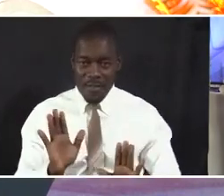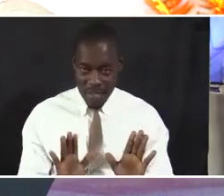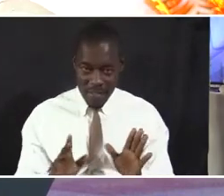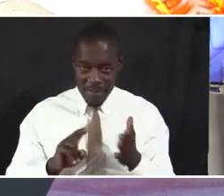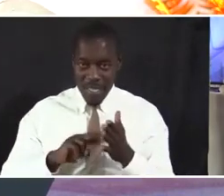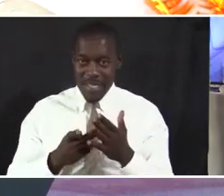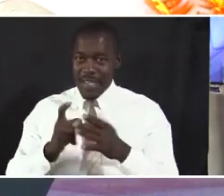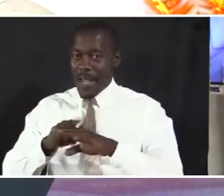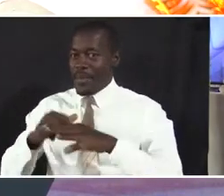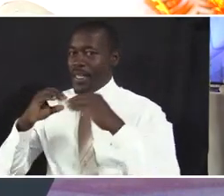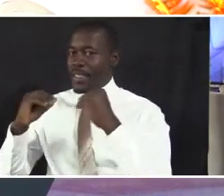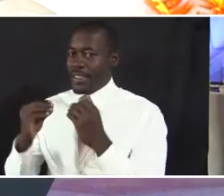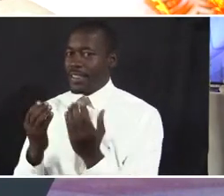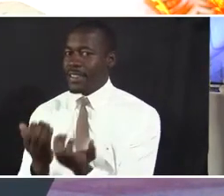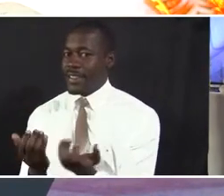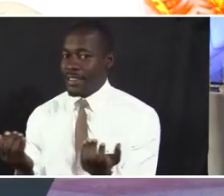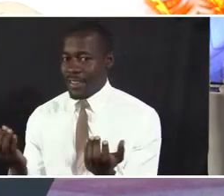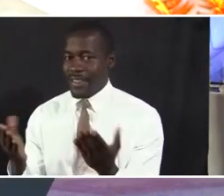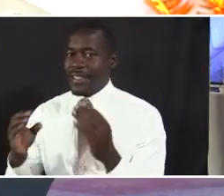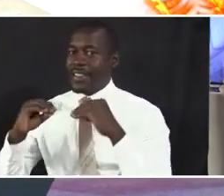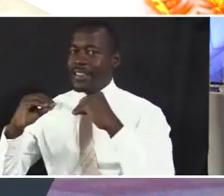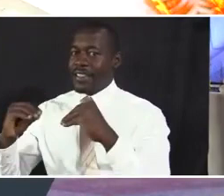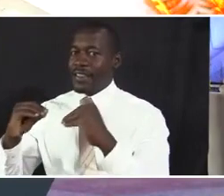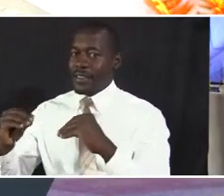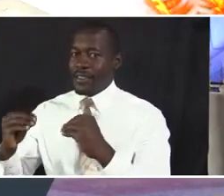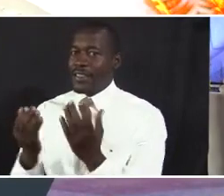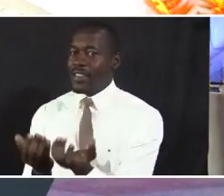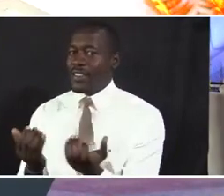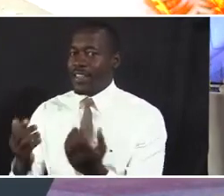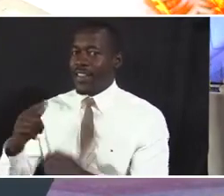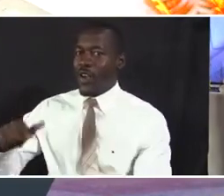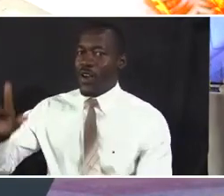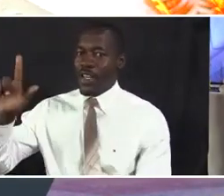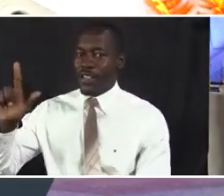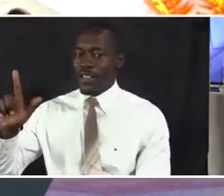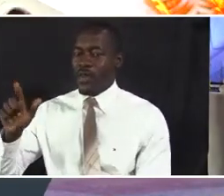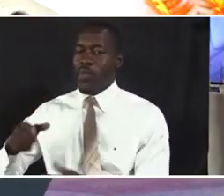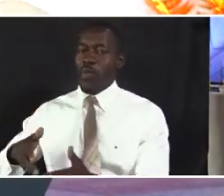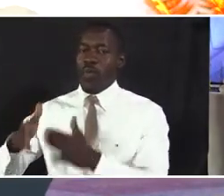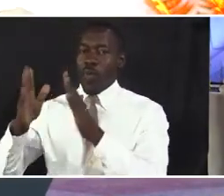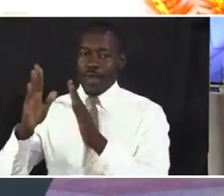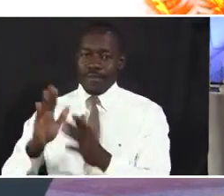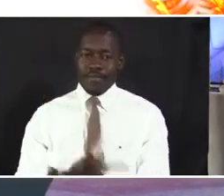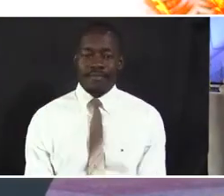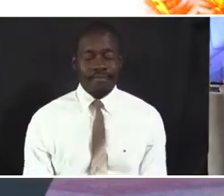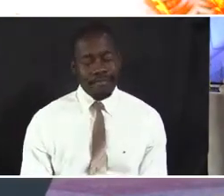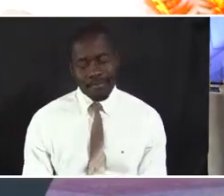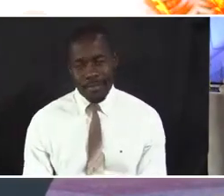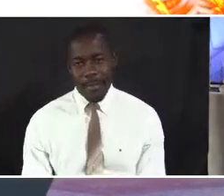there might be a difference between Christian education and also Adventist education. There will be a difference between the two.